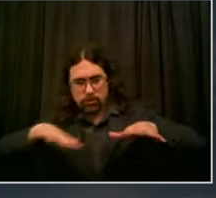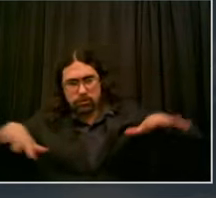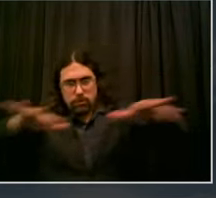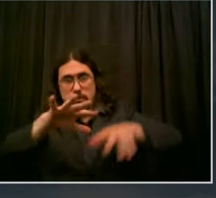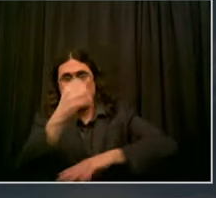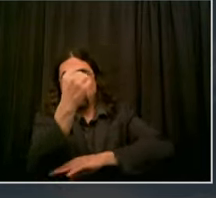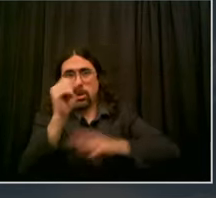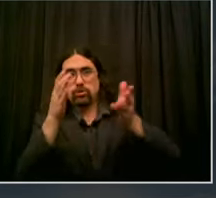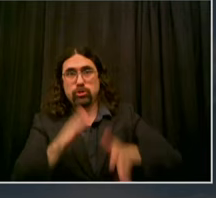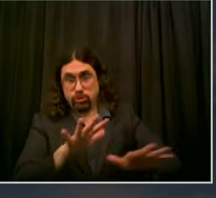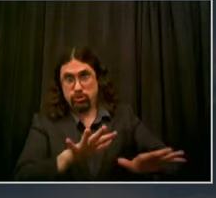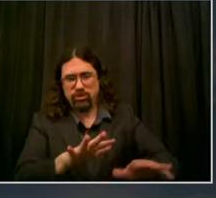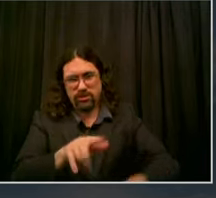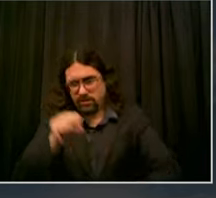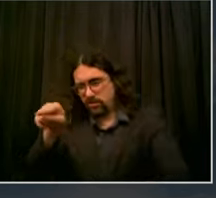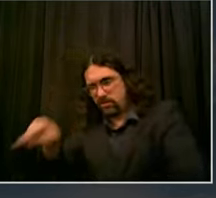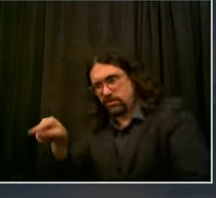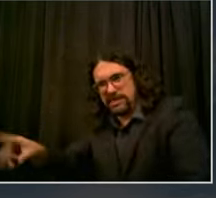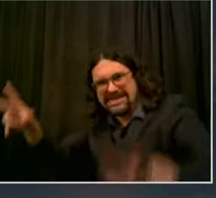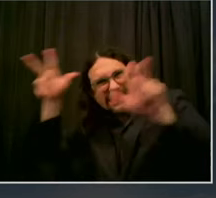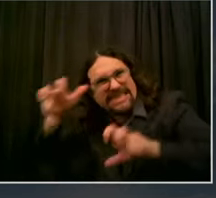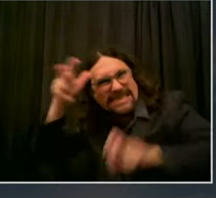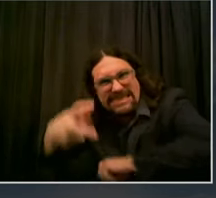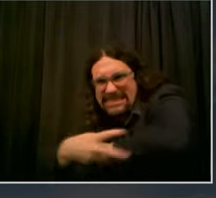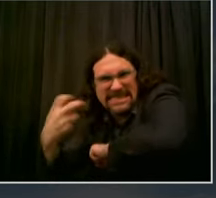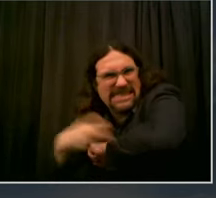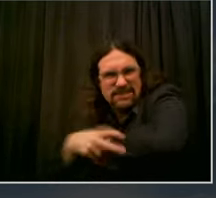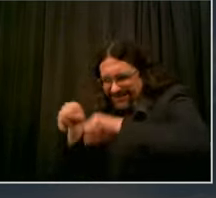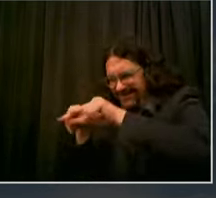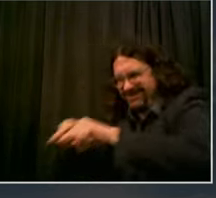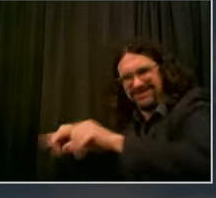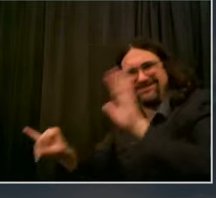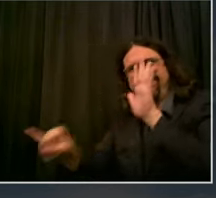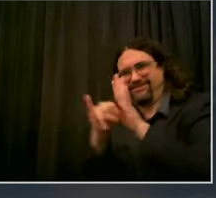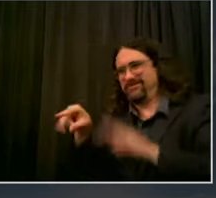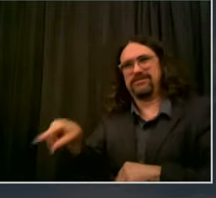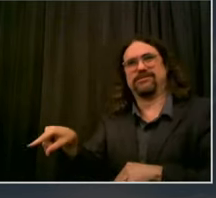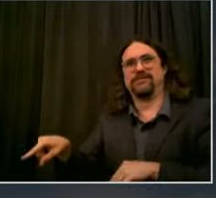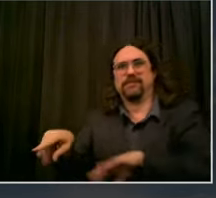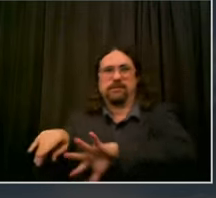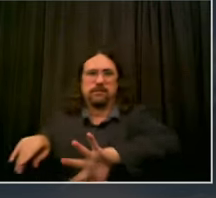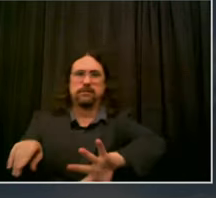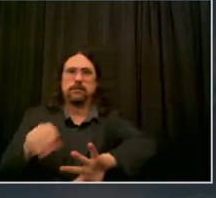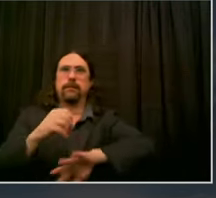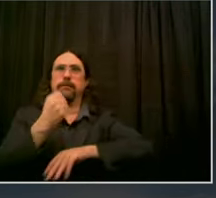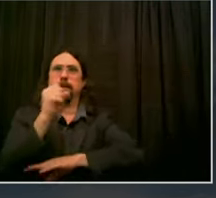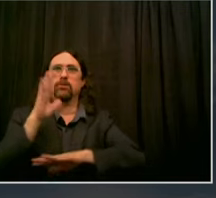U-Haul truck that did happen. We see a number of vehicles